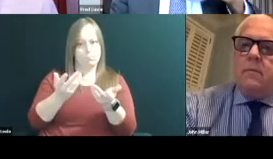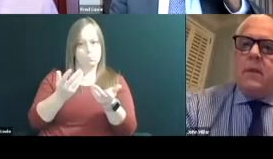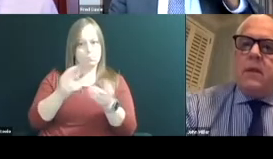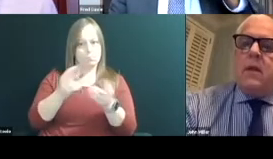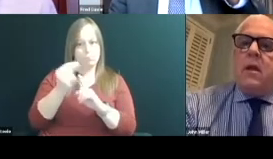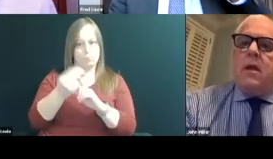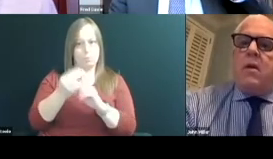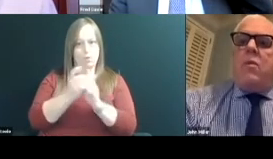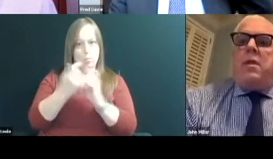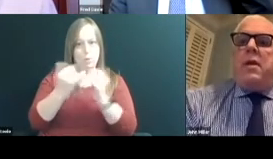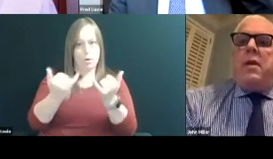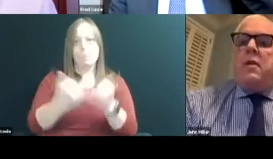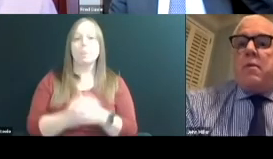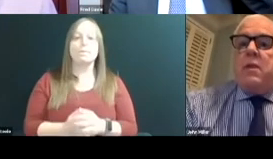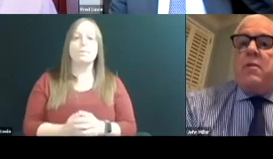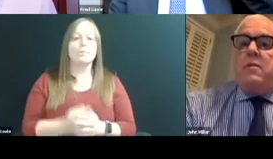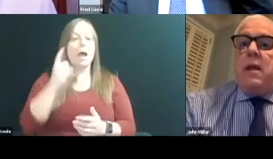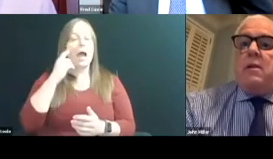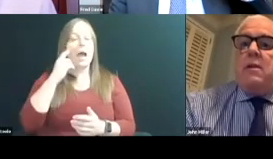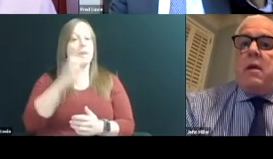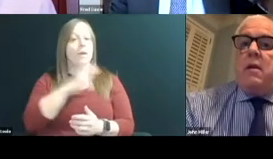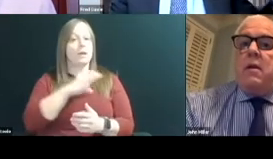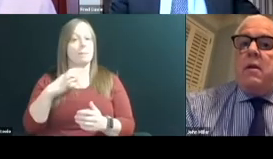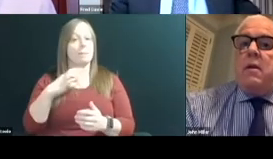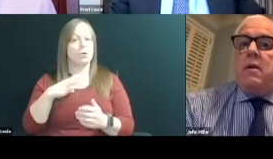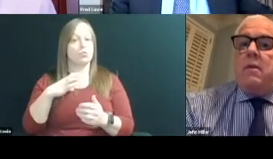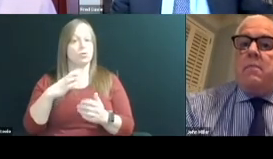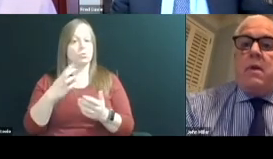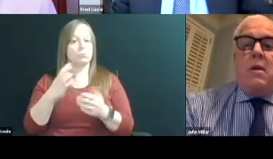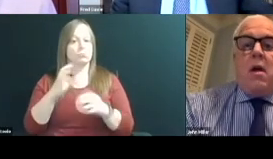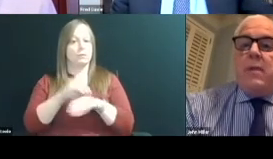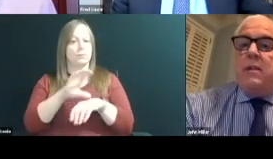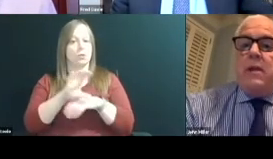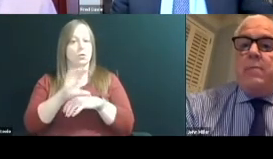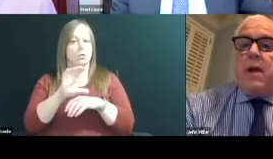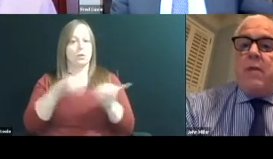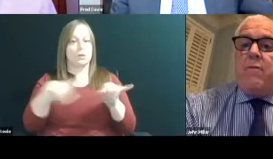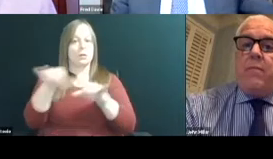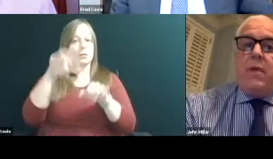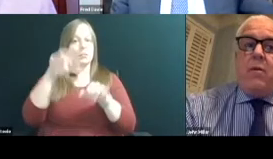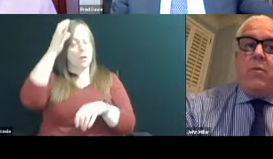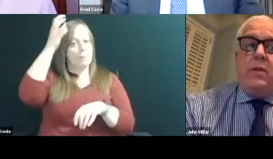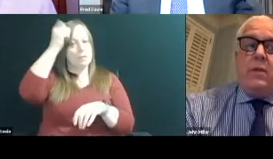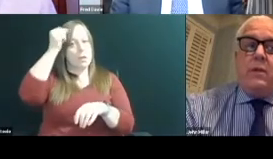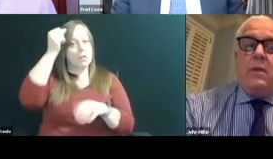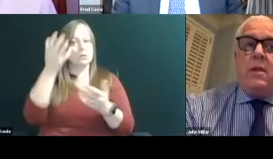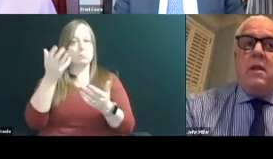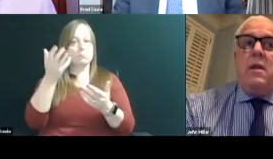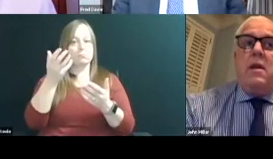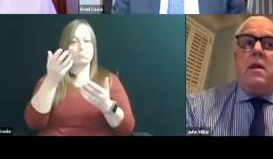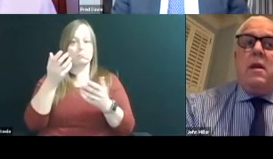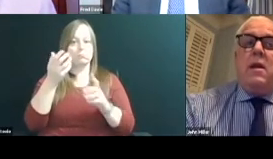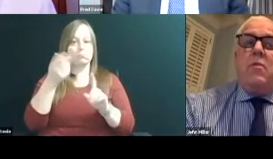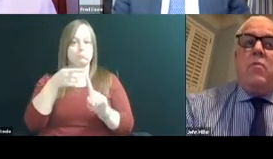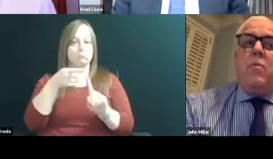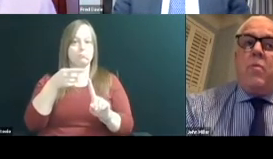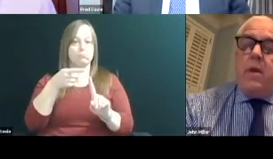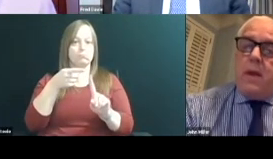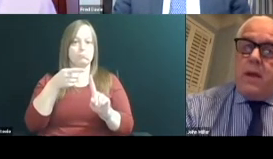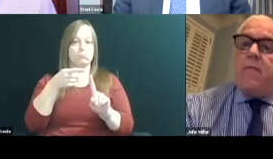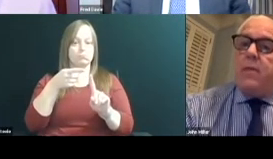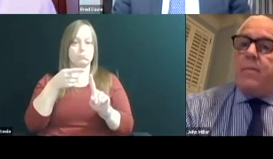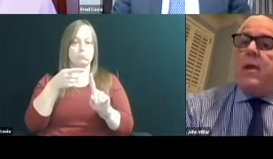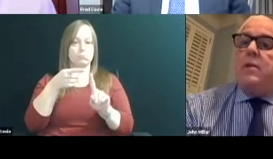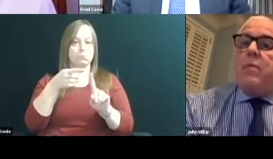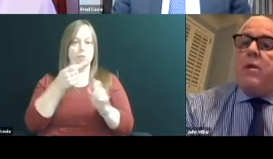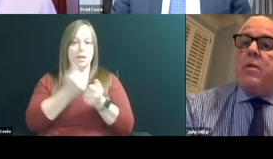point? Oh, I think the commissioner stands on a common sense platform there, which is